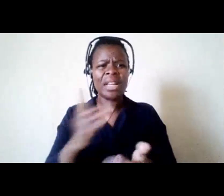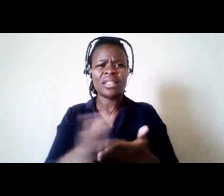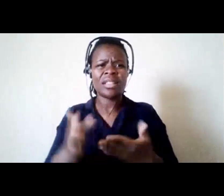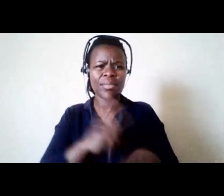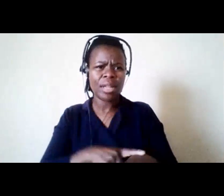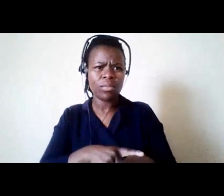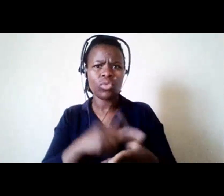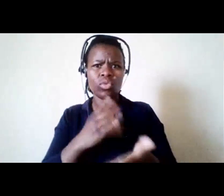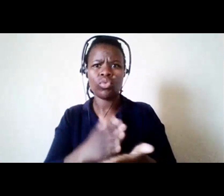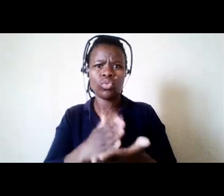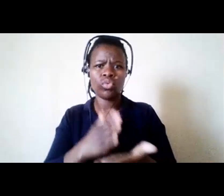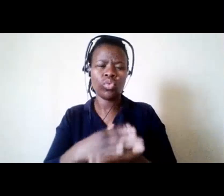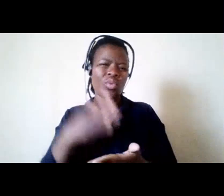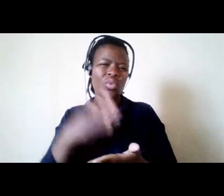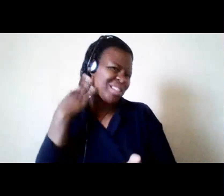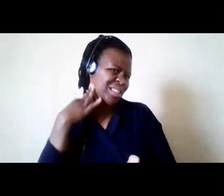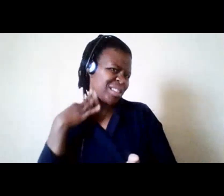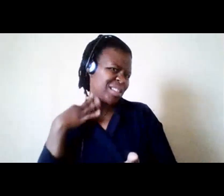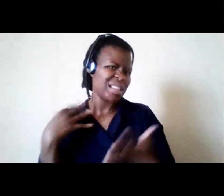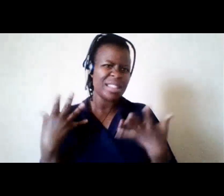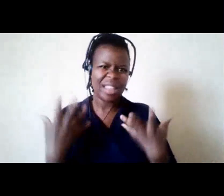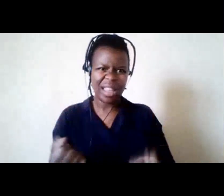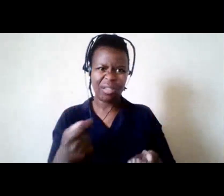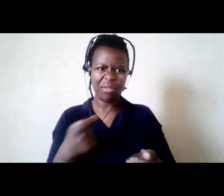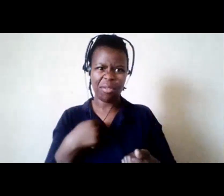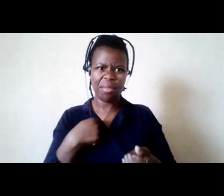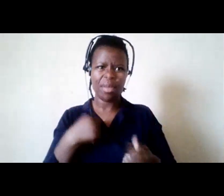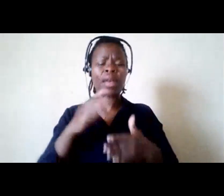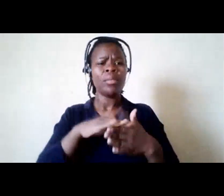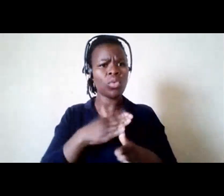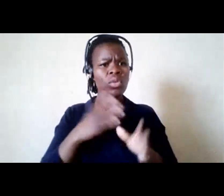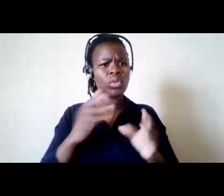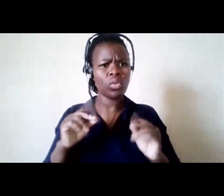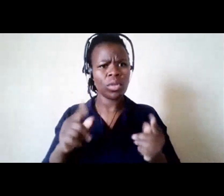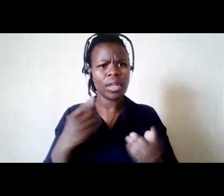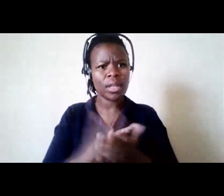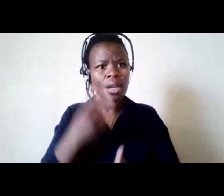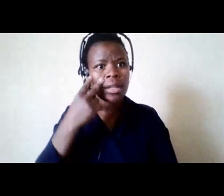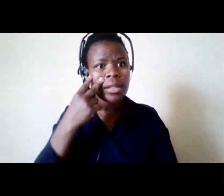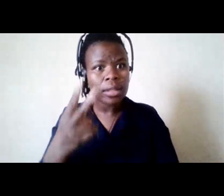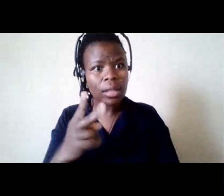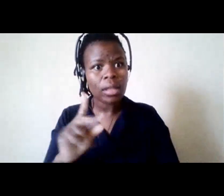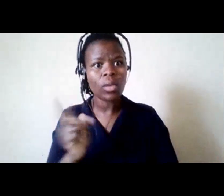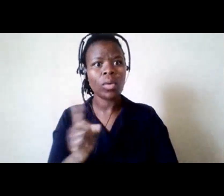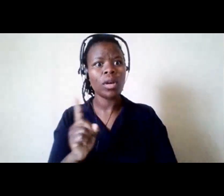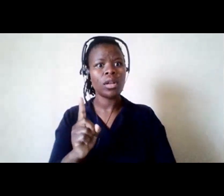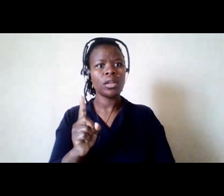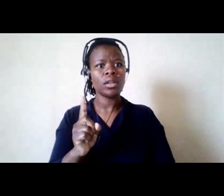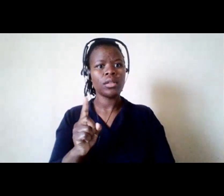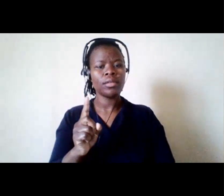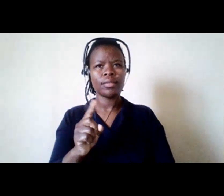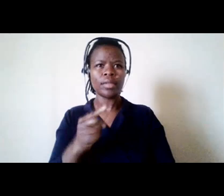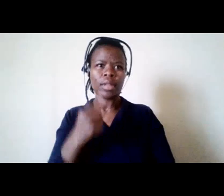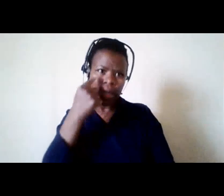I get stressed because you can just see with your naked eyes,